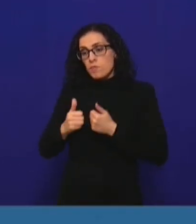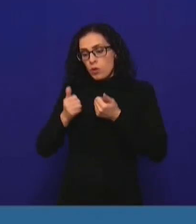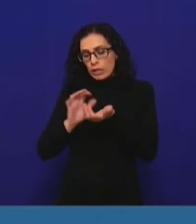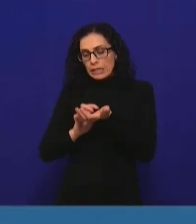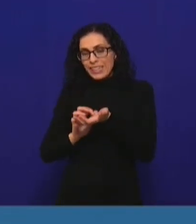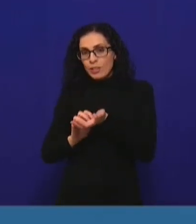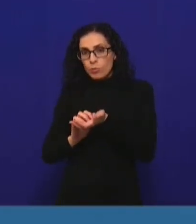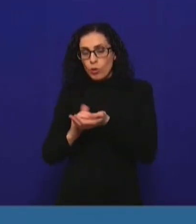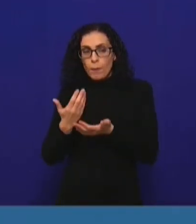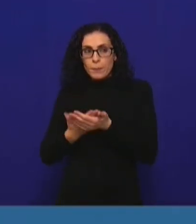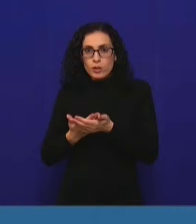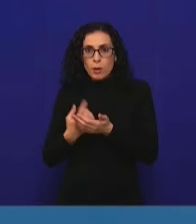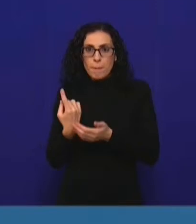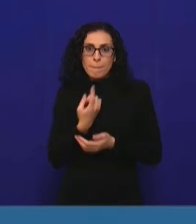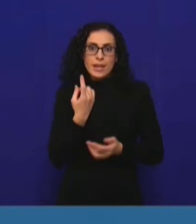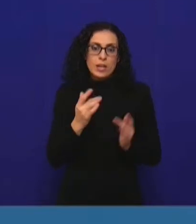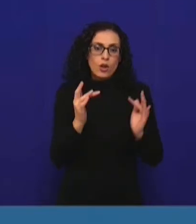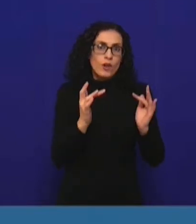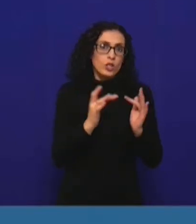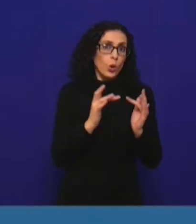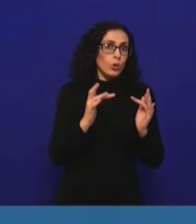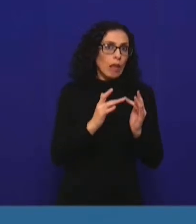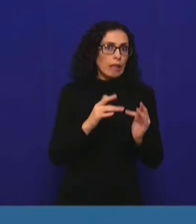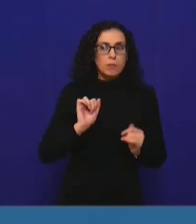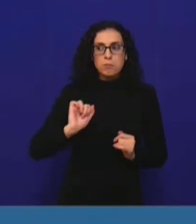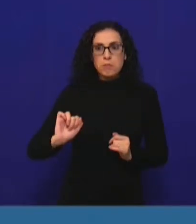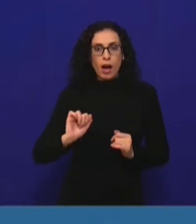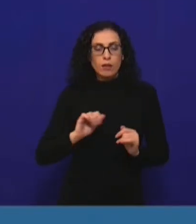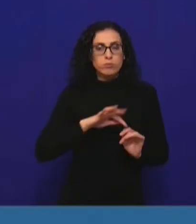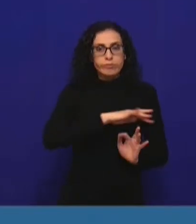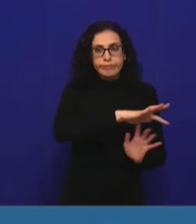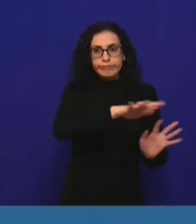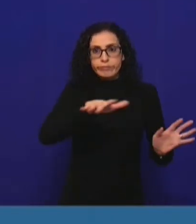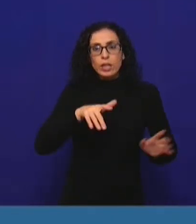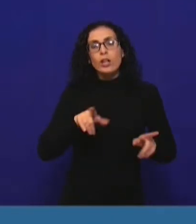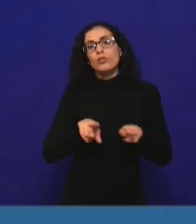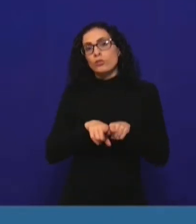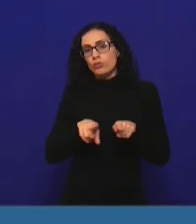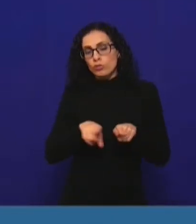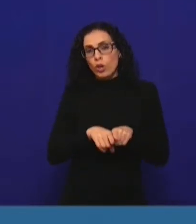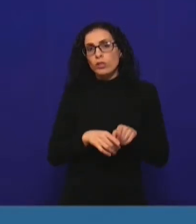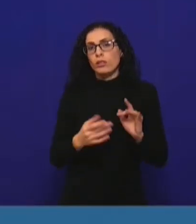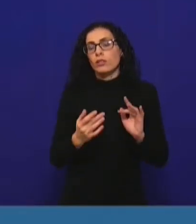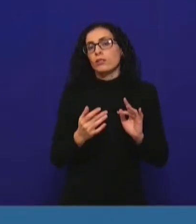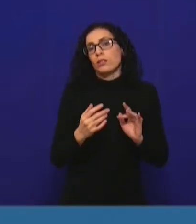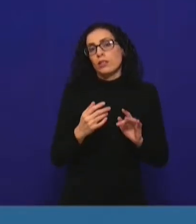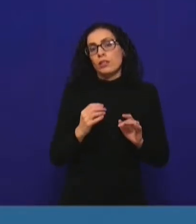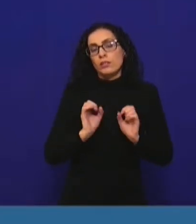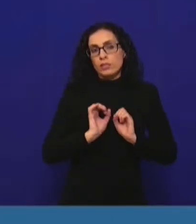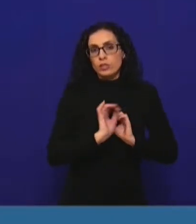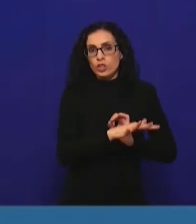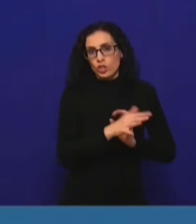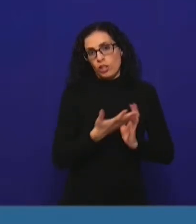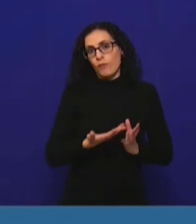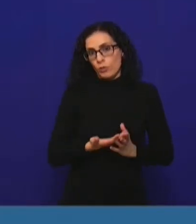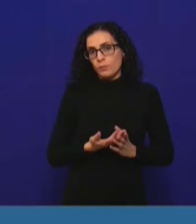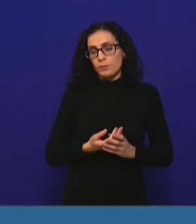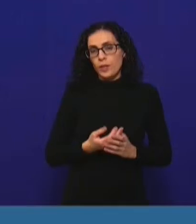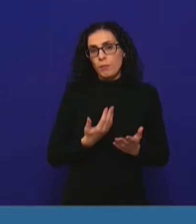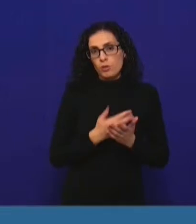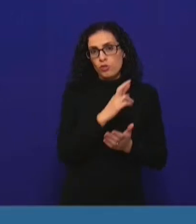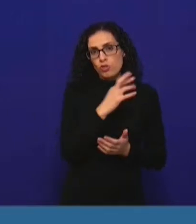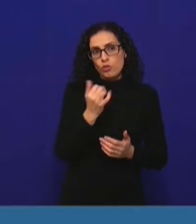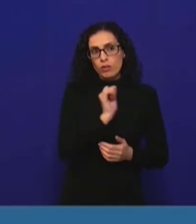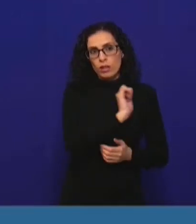ħalli tgħinu lil min dawk li kienu magħkom li setgħu ġew esposti biex huma wkoll kienu jistgħu jagħmlu t-test ħajjaraw jekk